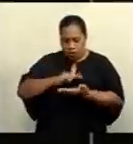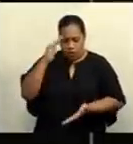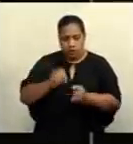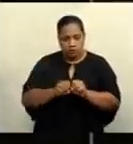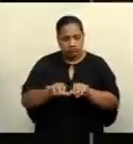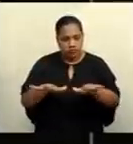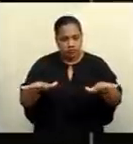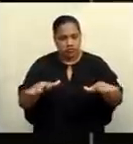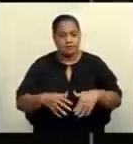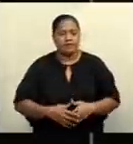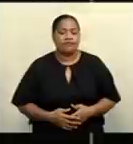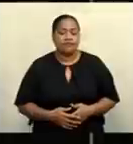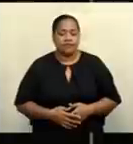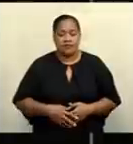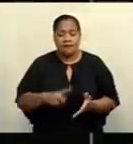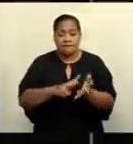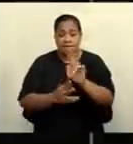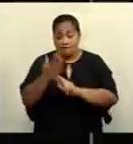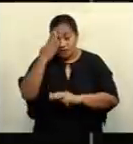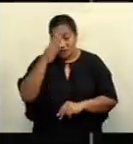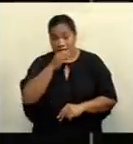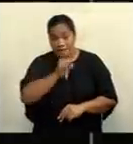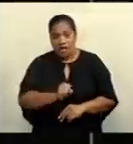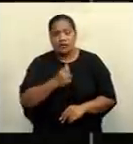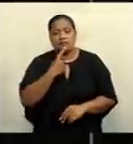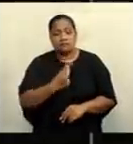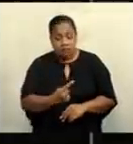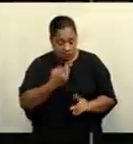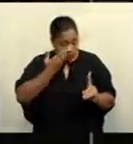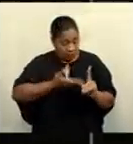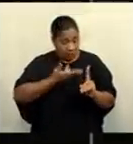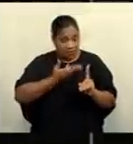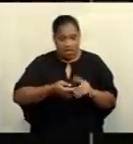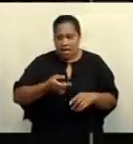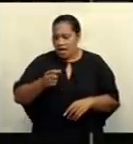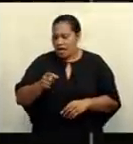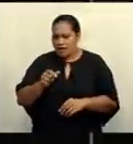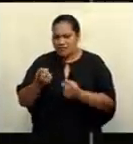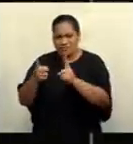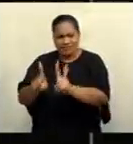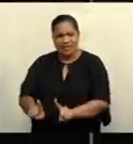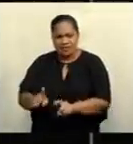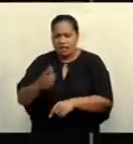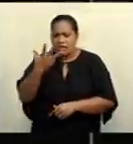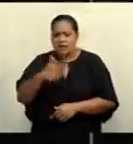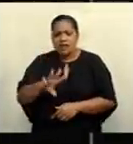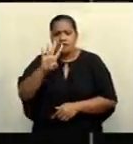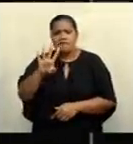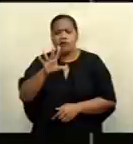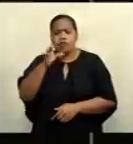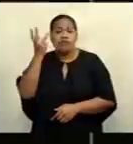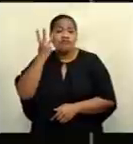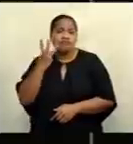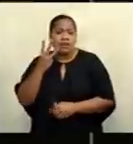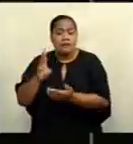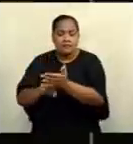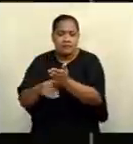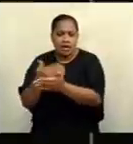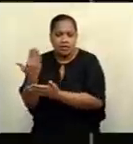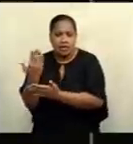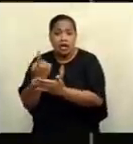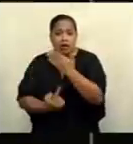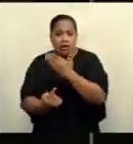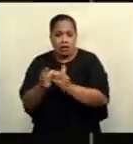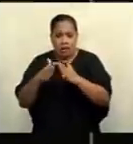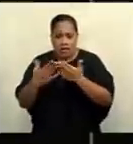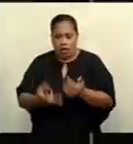Village headman Kelebi Natiri says following the death of a 94-year-old woman on Monday, they've imposed movement